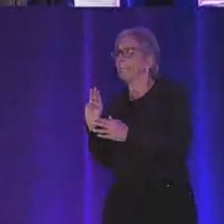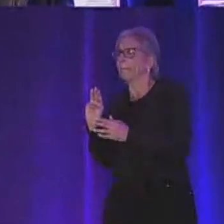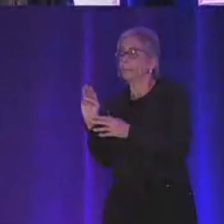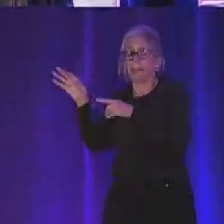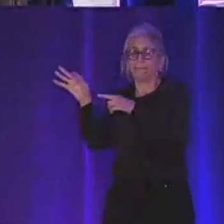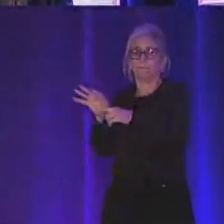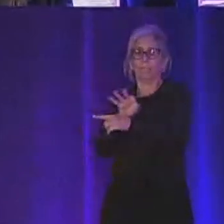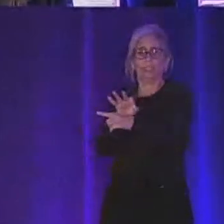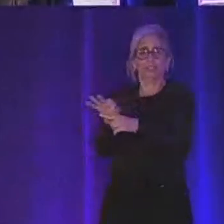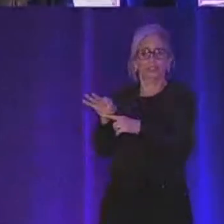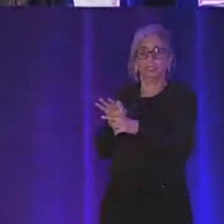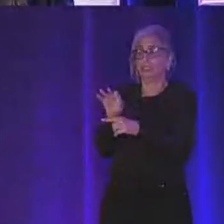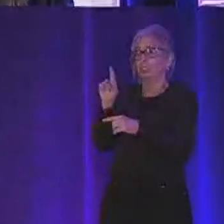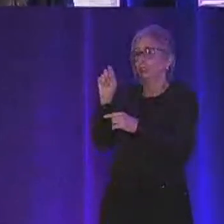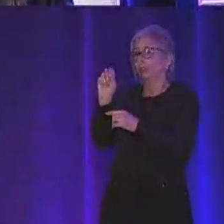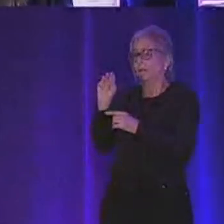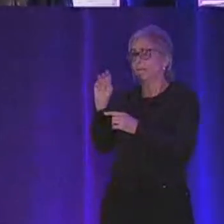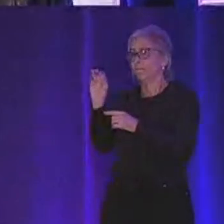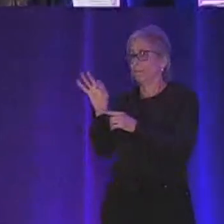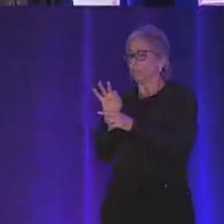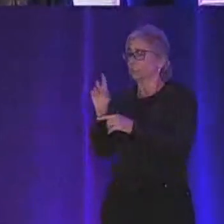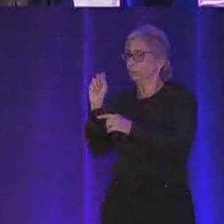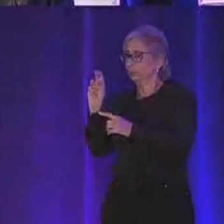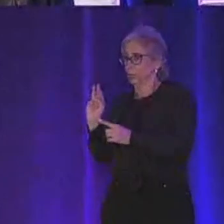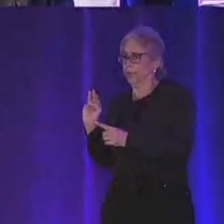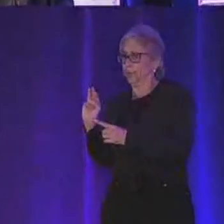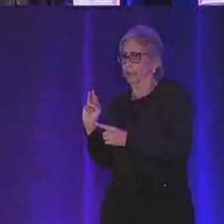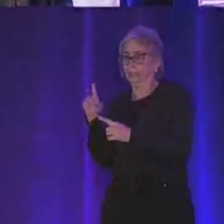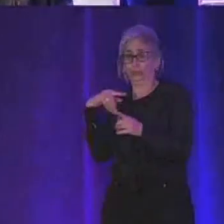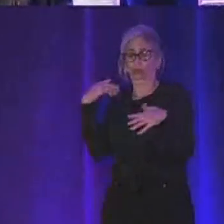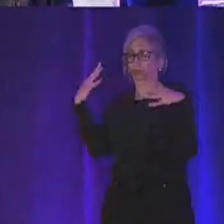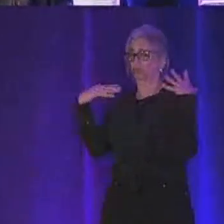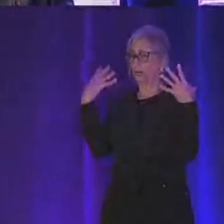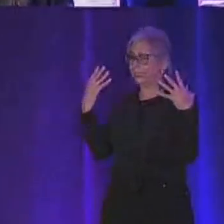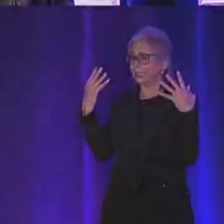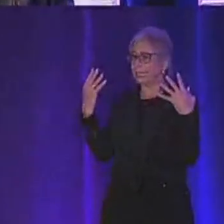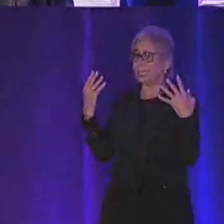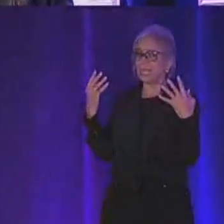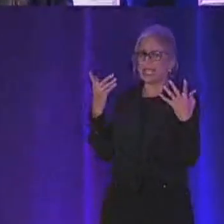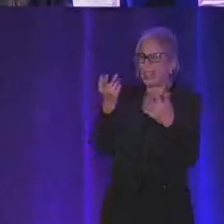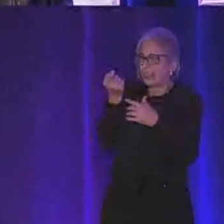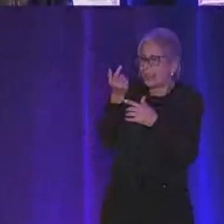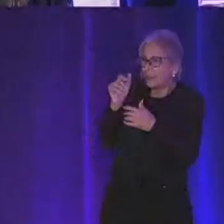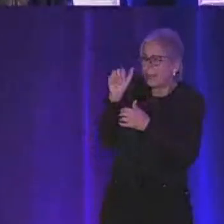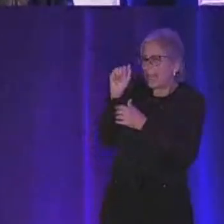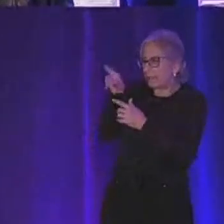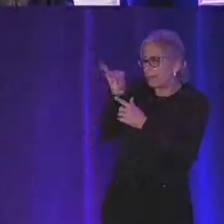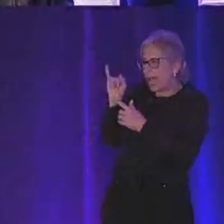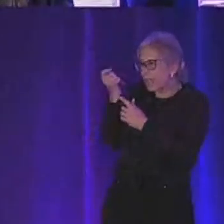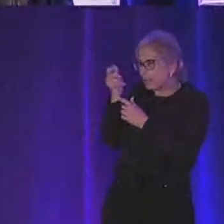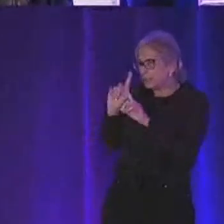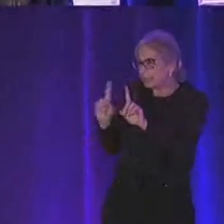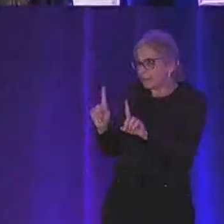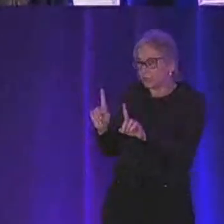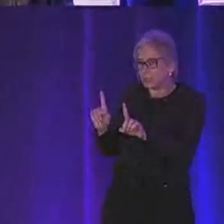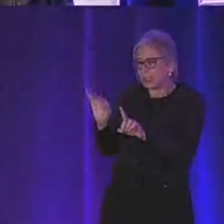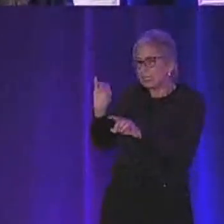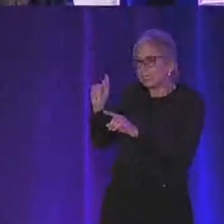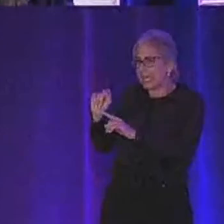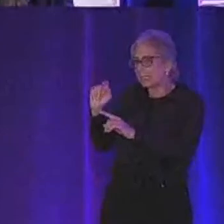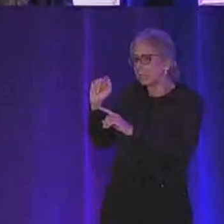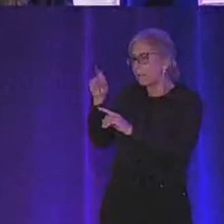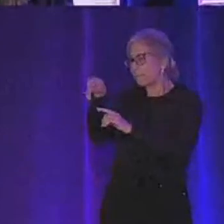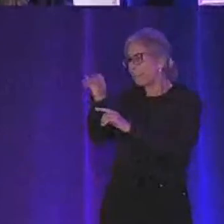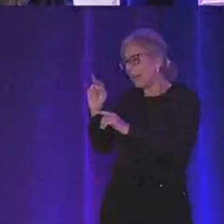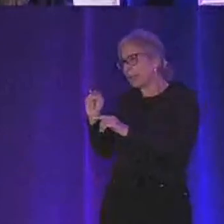to pipeable stream, and this is pretty bananas because what it'll do is it has a slightly different API. So we'll get a pipe function out of